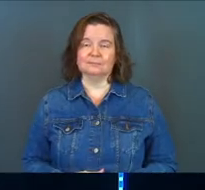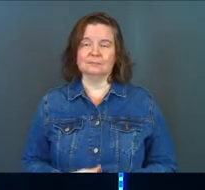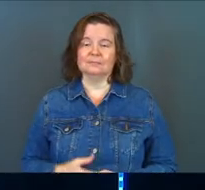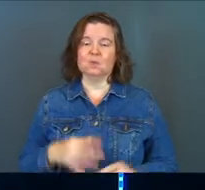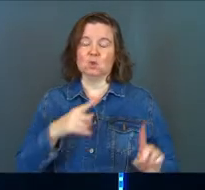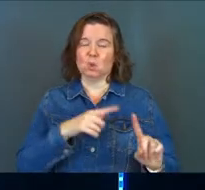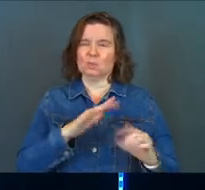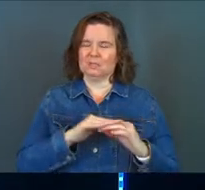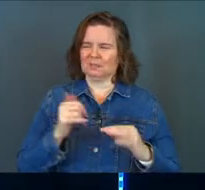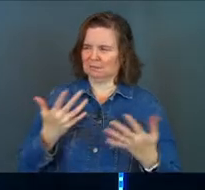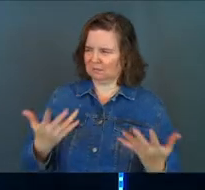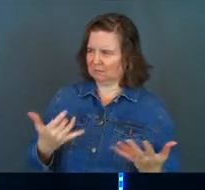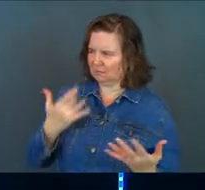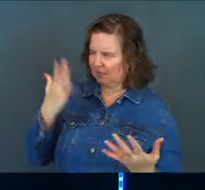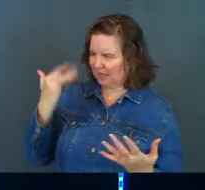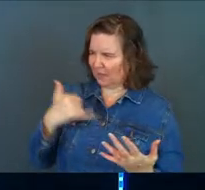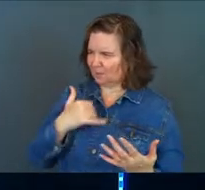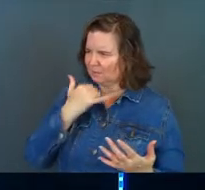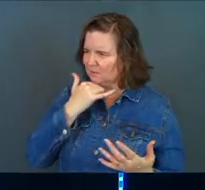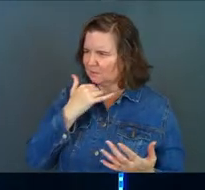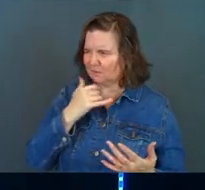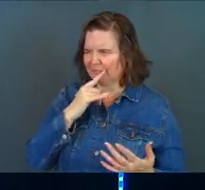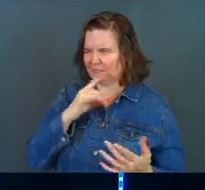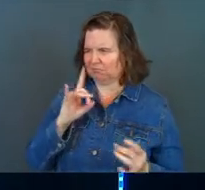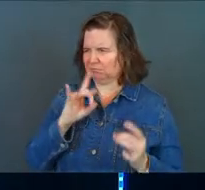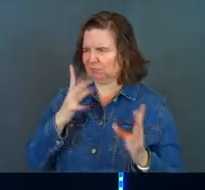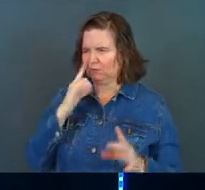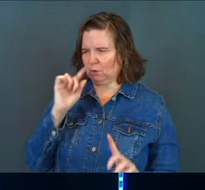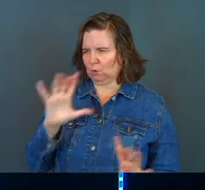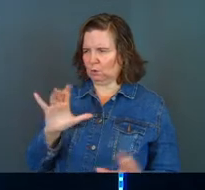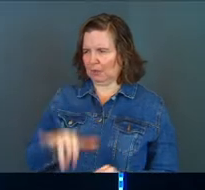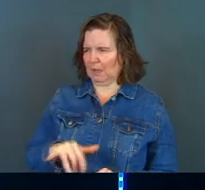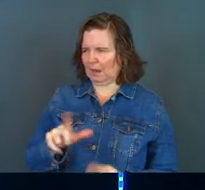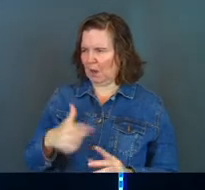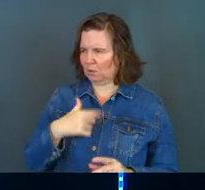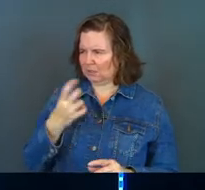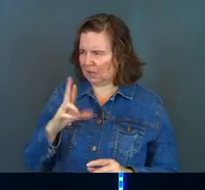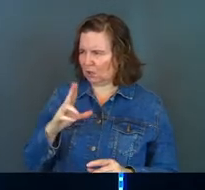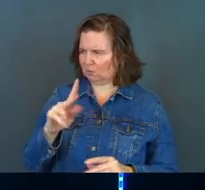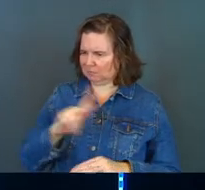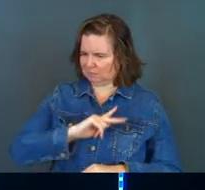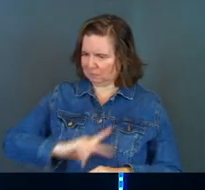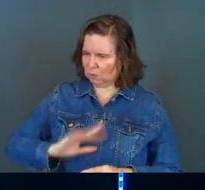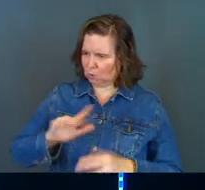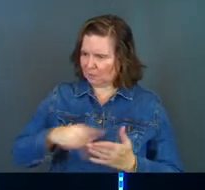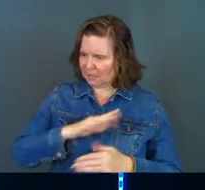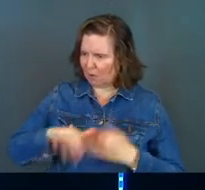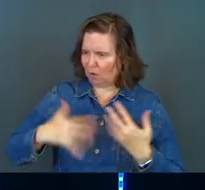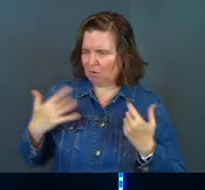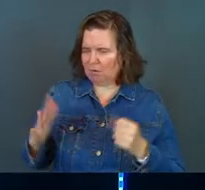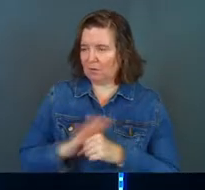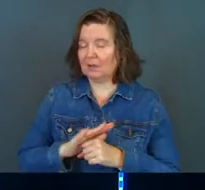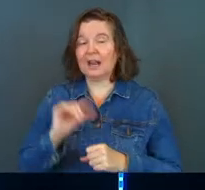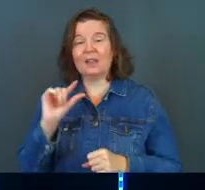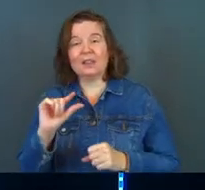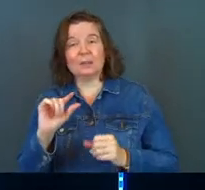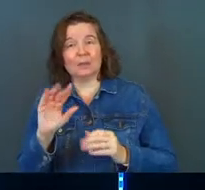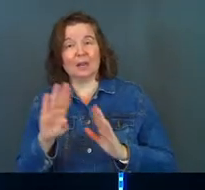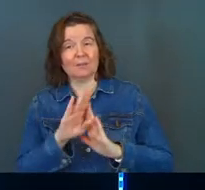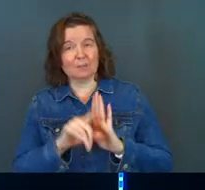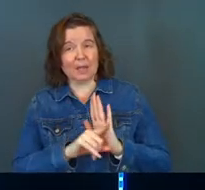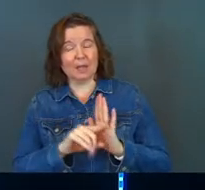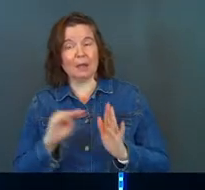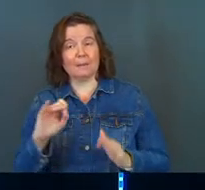And so she's calling him out and saying, "That was very vulgar for you to do. How dare you dance with all your might there?" Now a little bit of